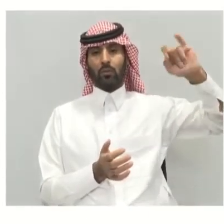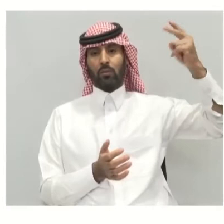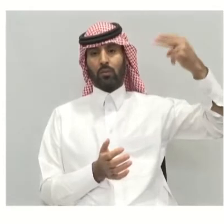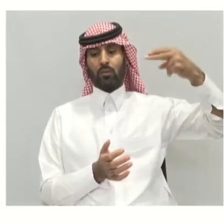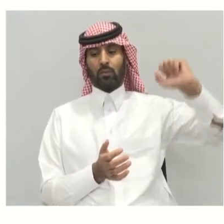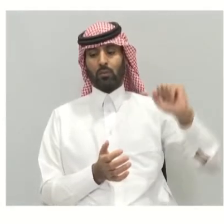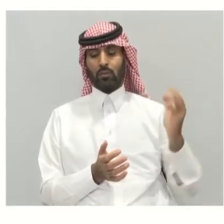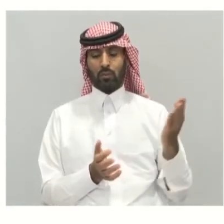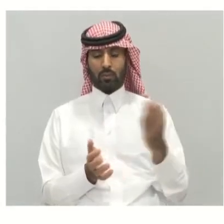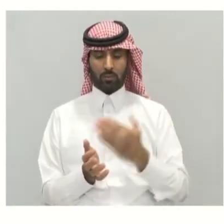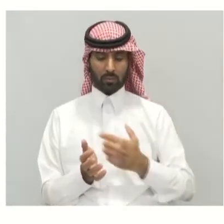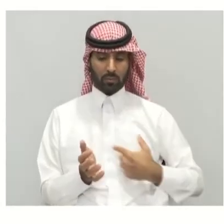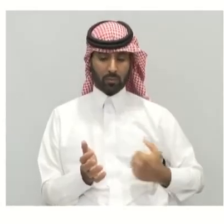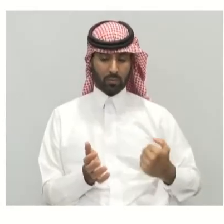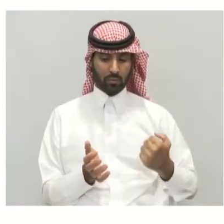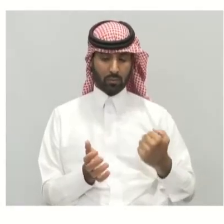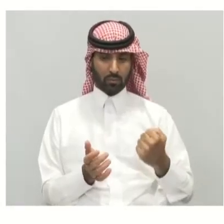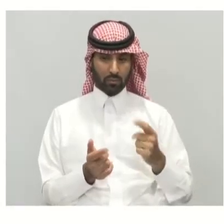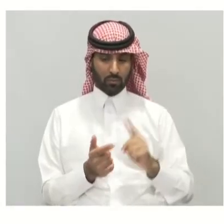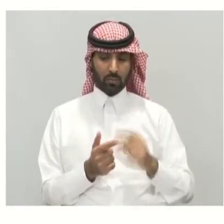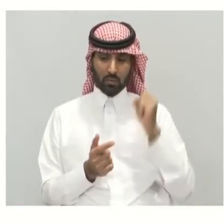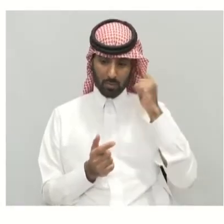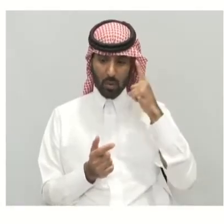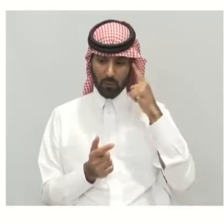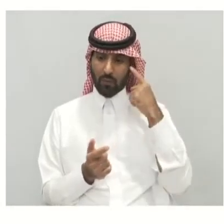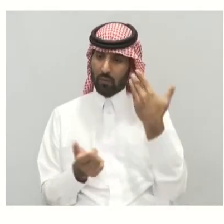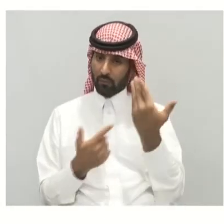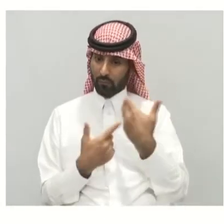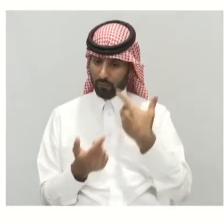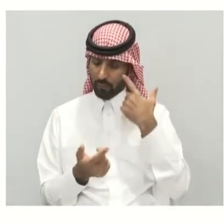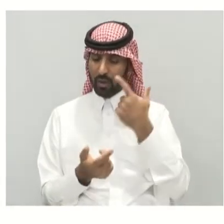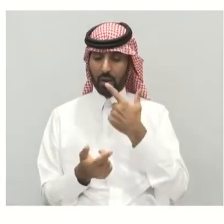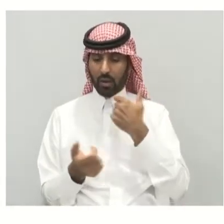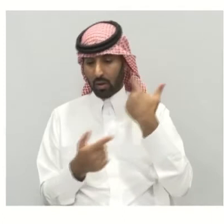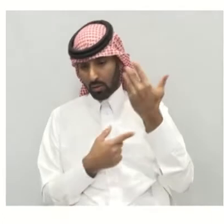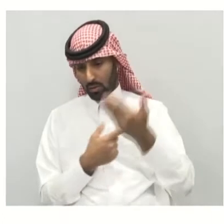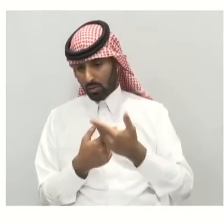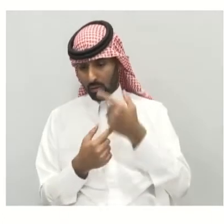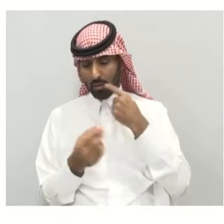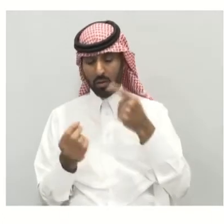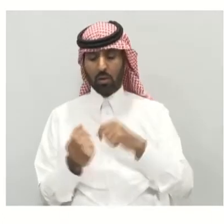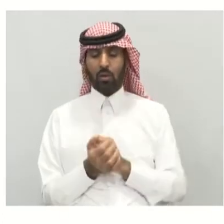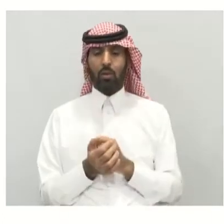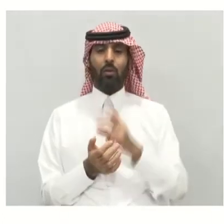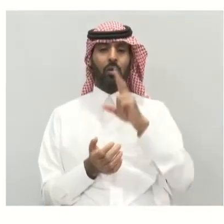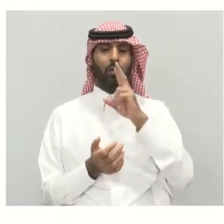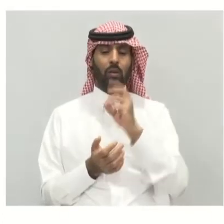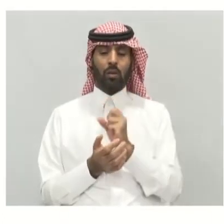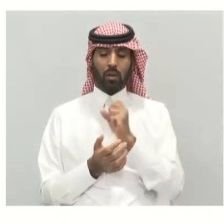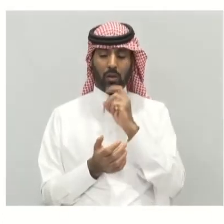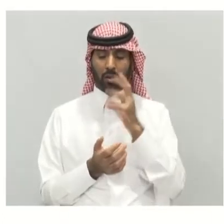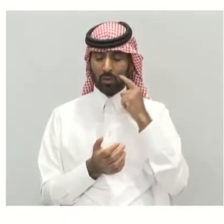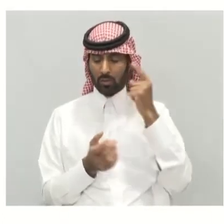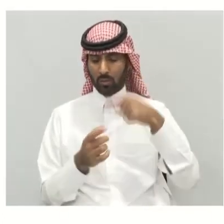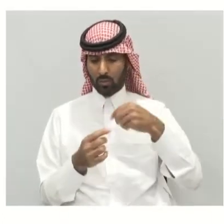SKYHI. And how do you know it's famous? Every year, people take more than 3,000 jumps